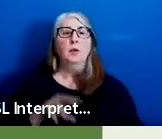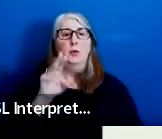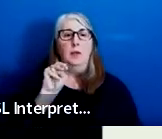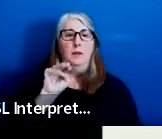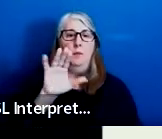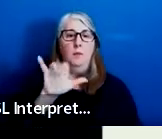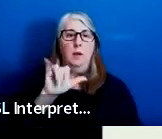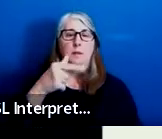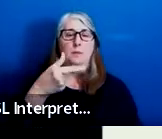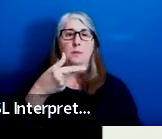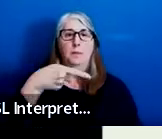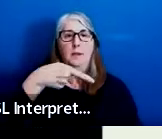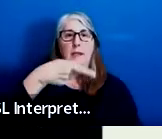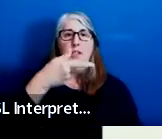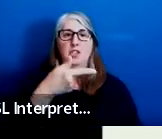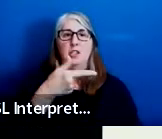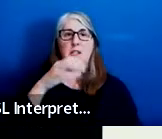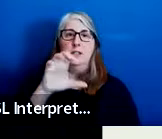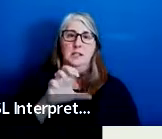mypgc.us/compost.